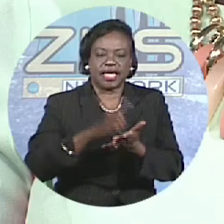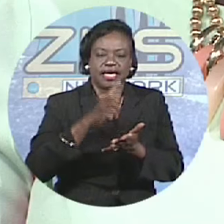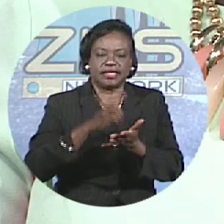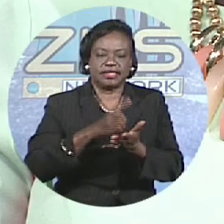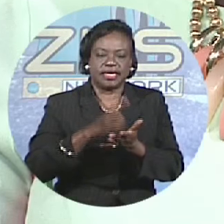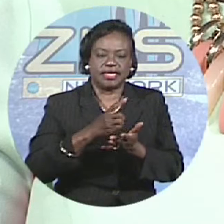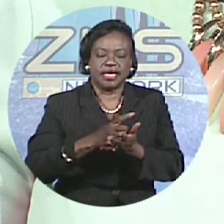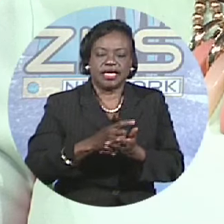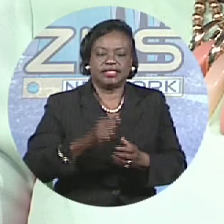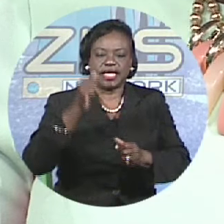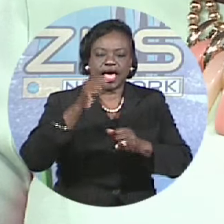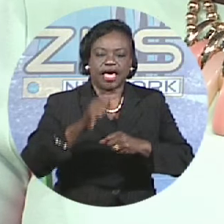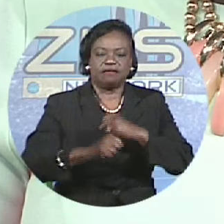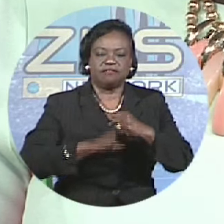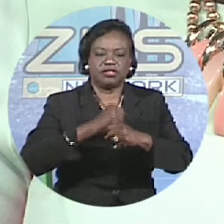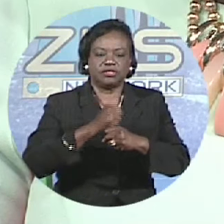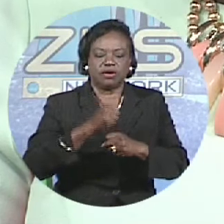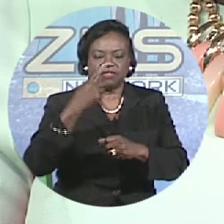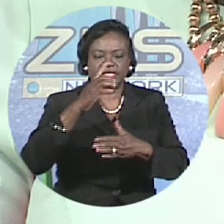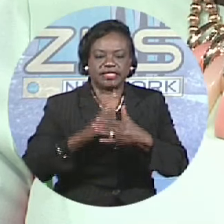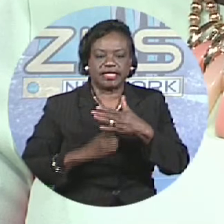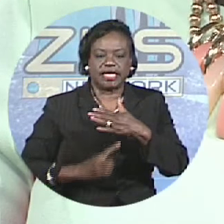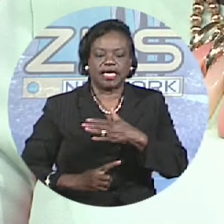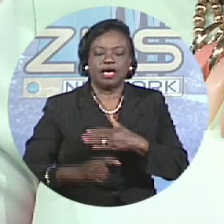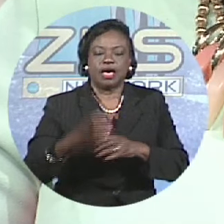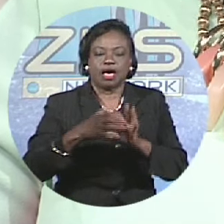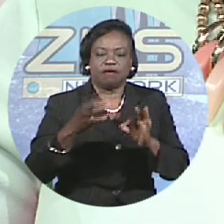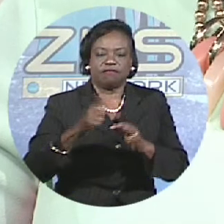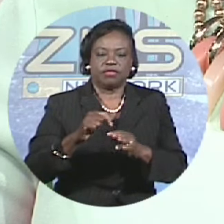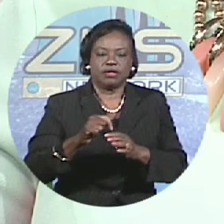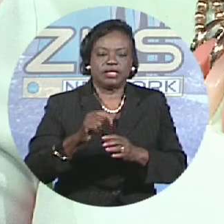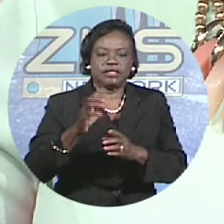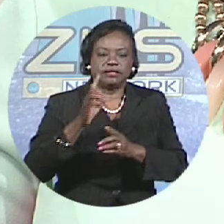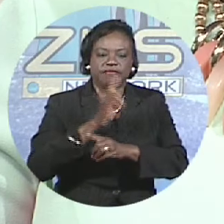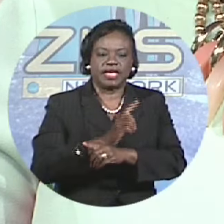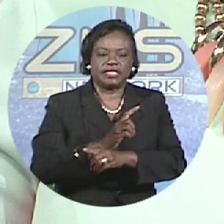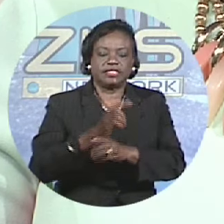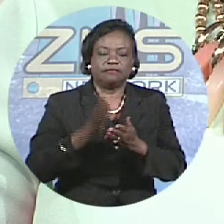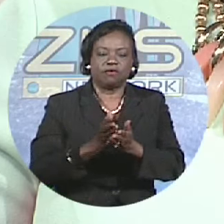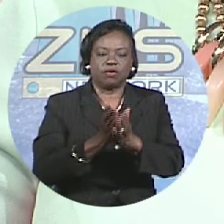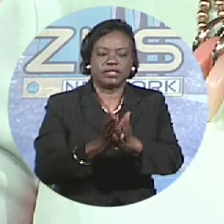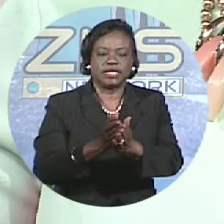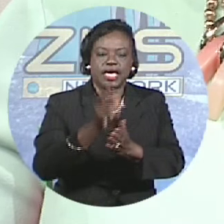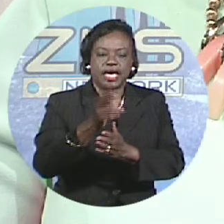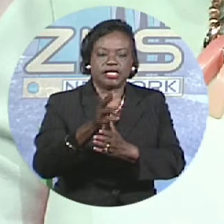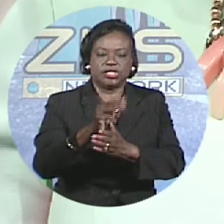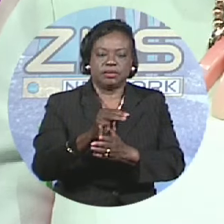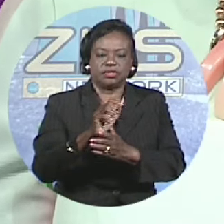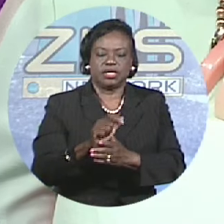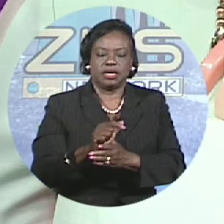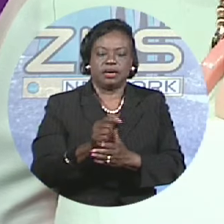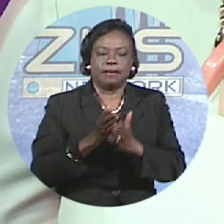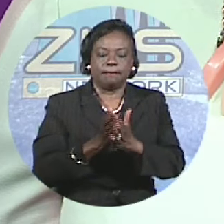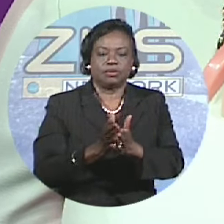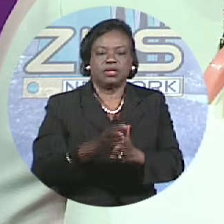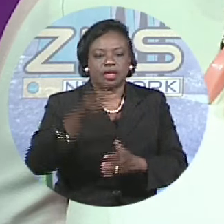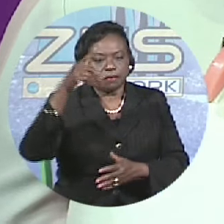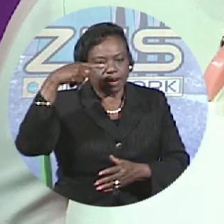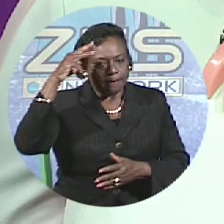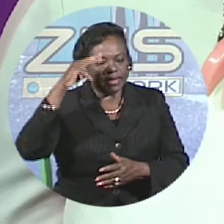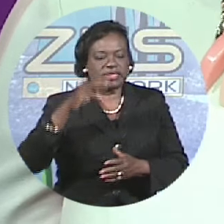HMBS Flamingo. Four Defense Force Marines were killed on that day. As Clint Watson tells us tonight, the Prime Minister is addressing